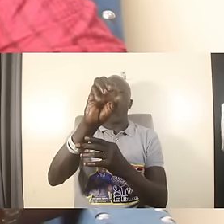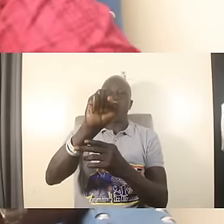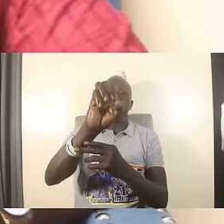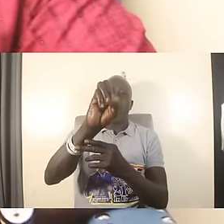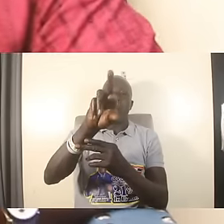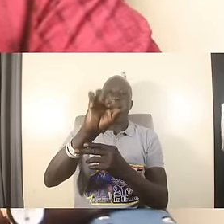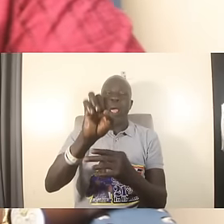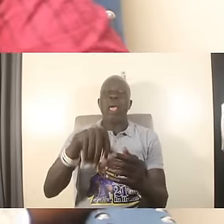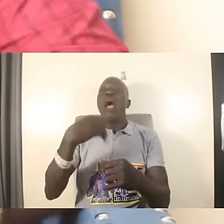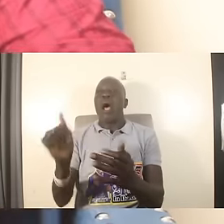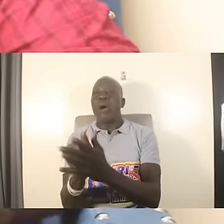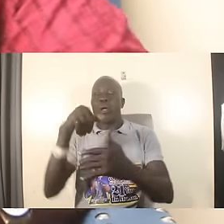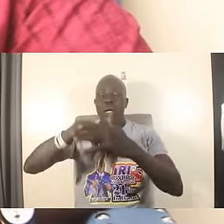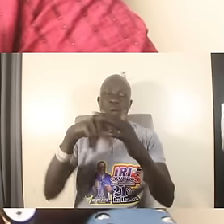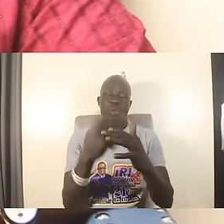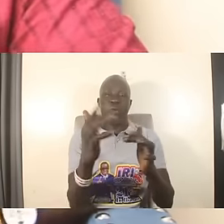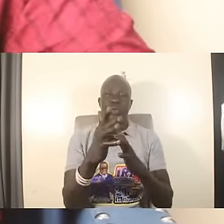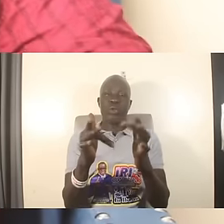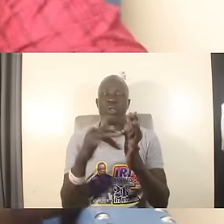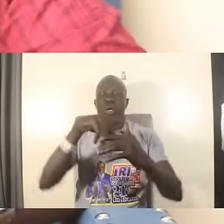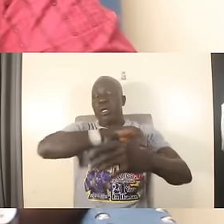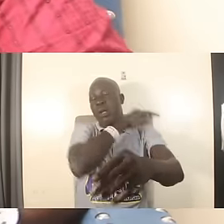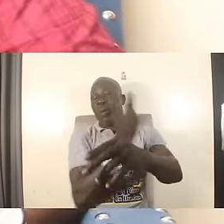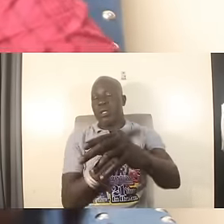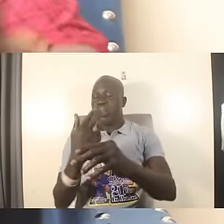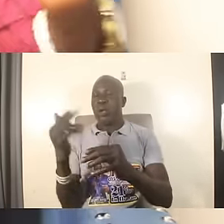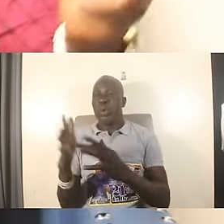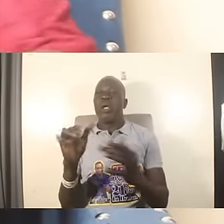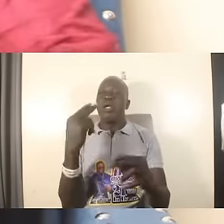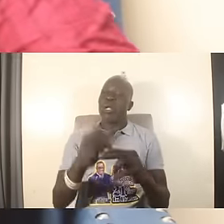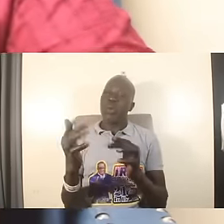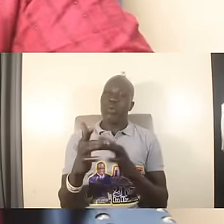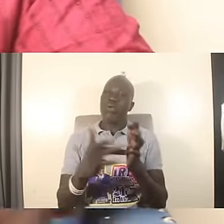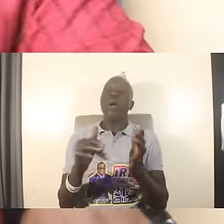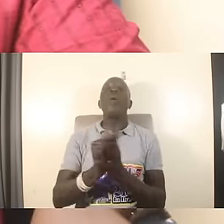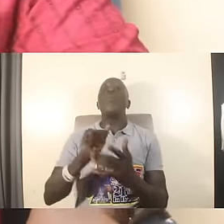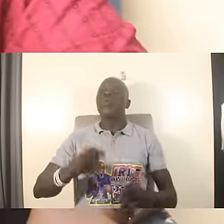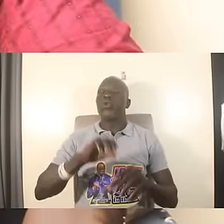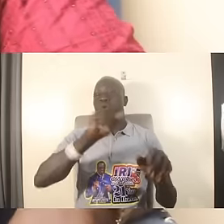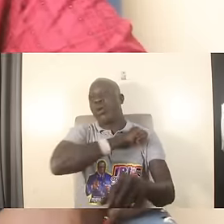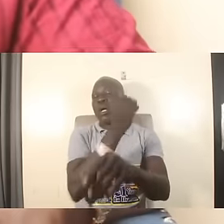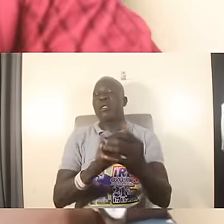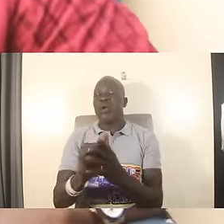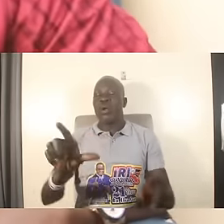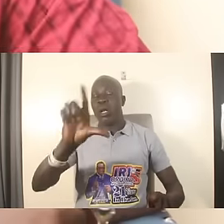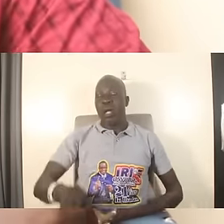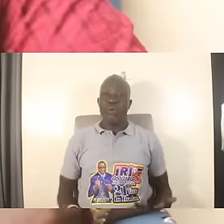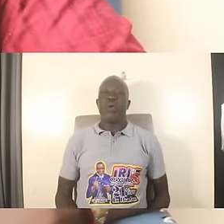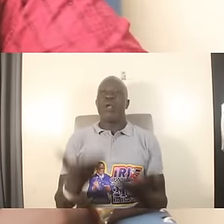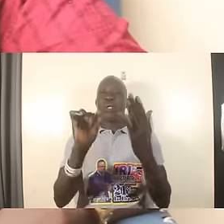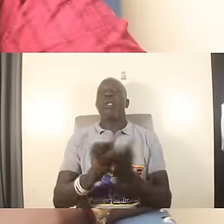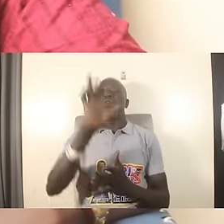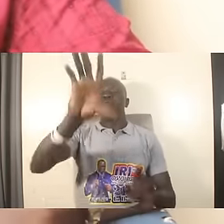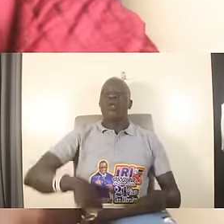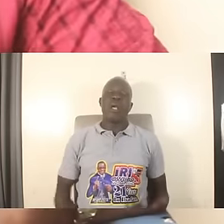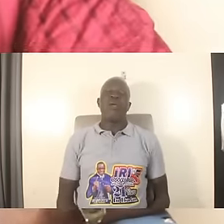Sebi Oba Mema na Sanaya O Mani Barafa Lo ko je to mo pala se aye re ma dide amen woni aye